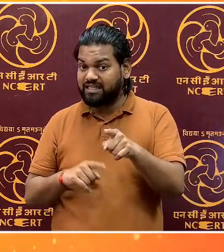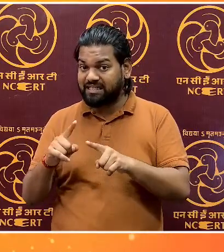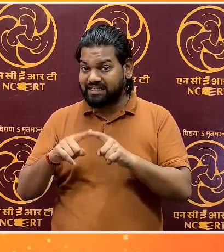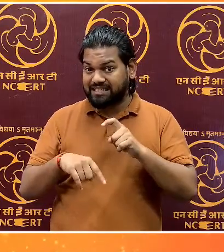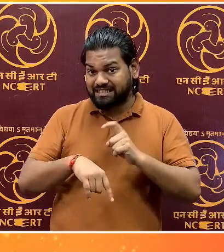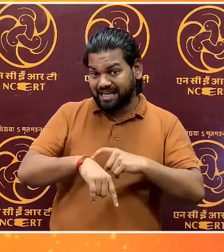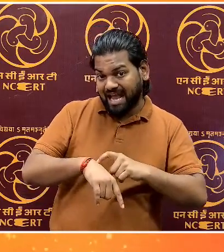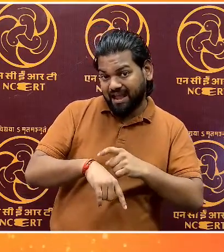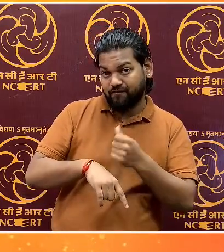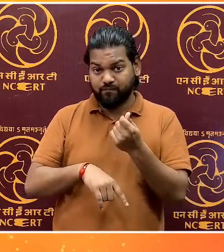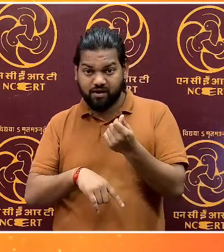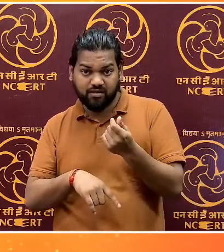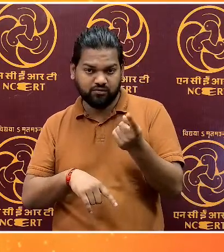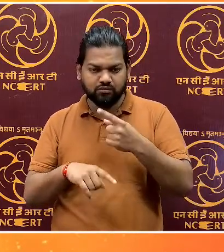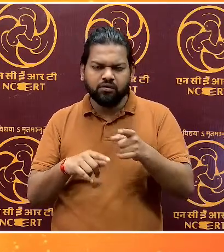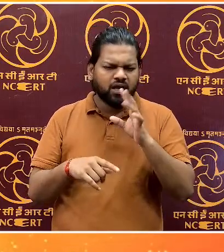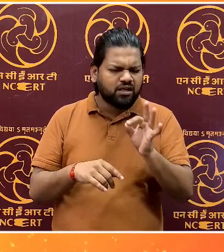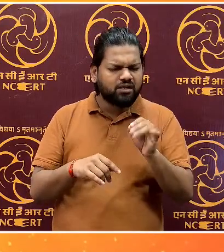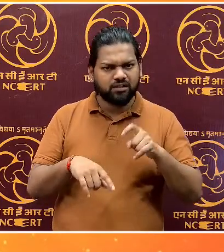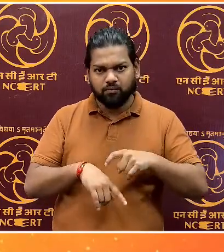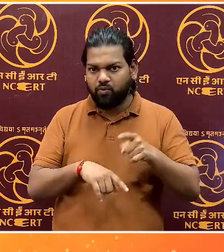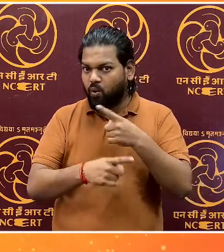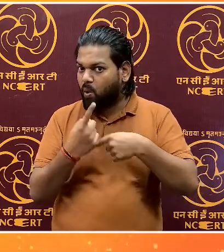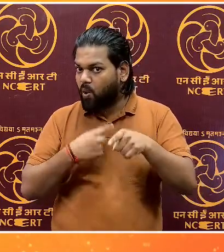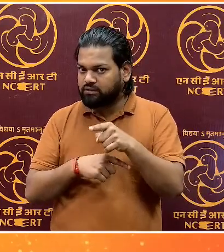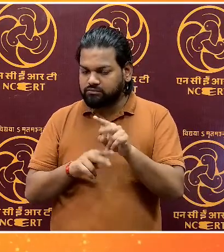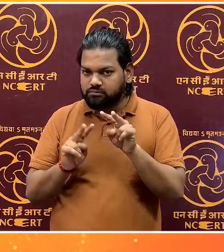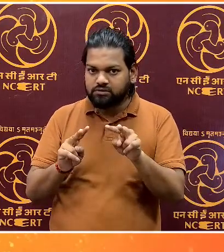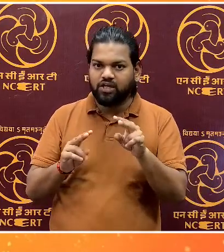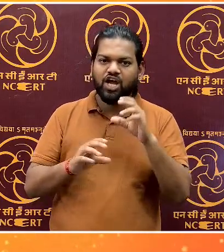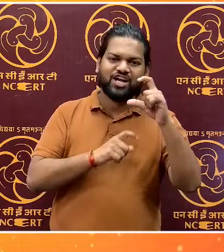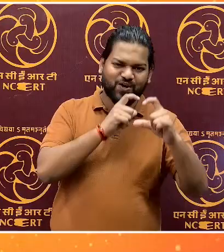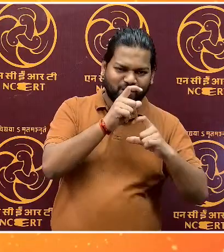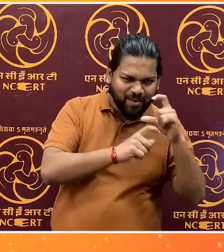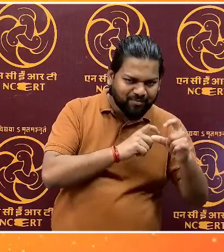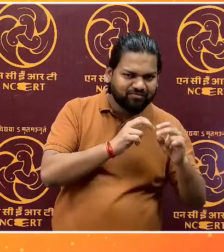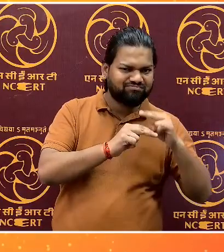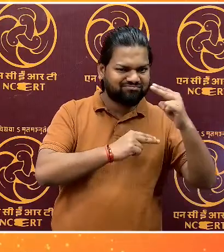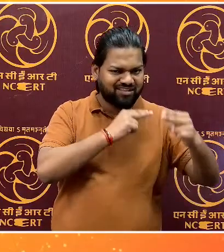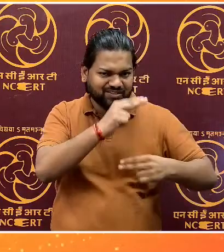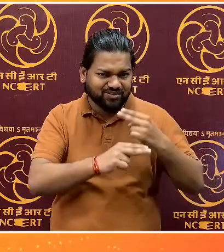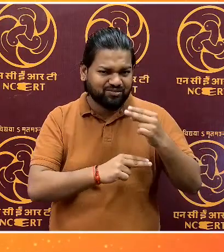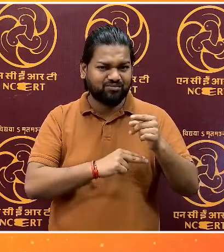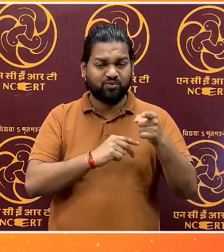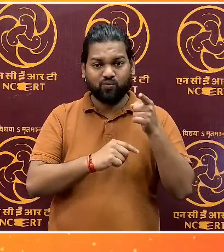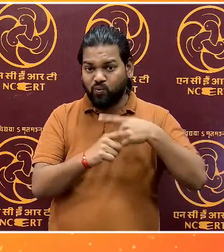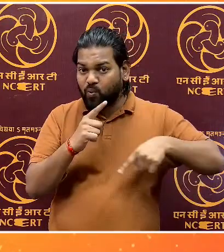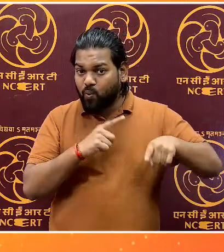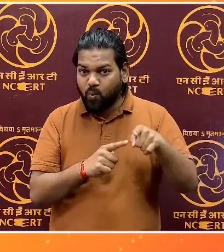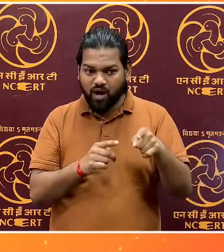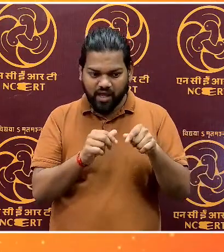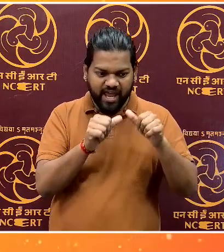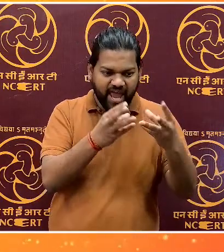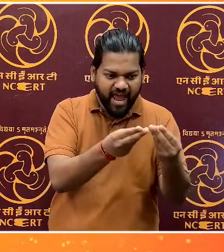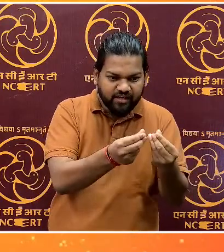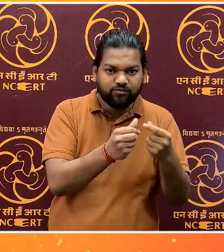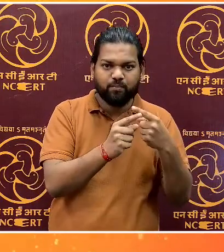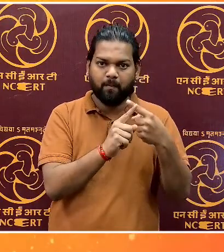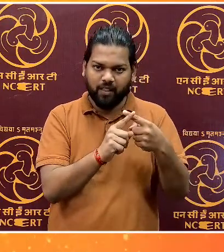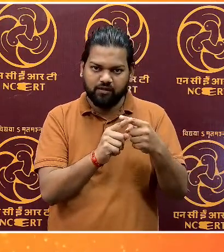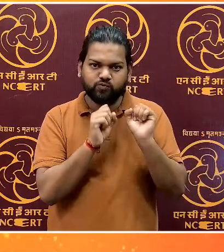application in real life. They hold a prominence in the corporate finance. They hold a major this